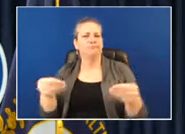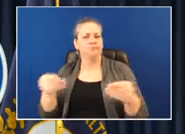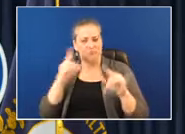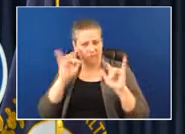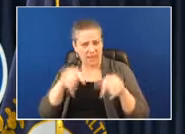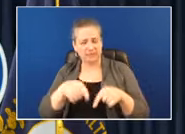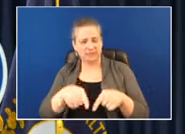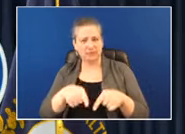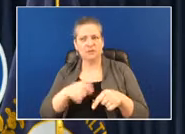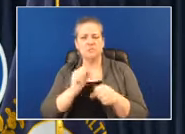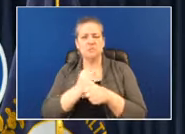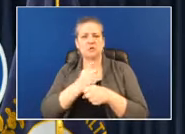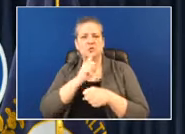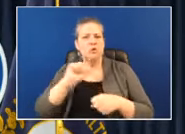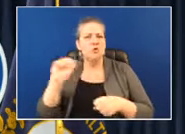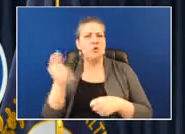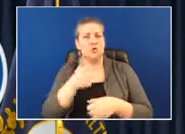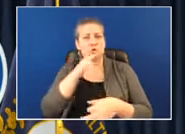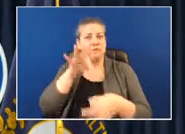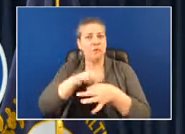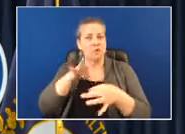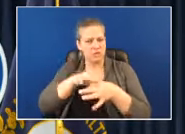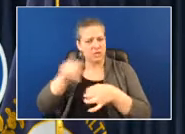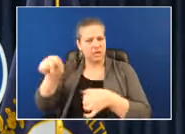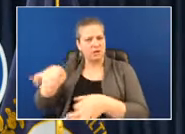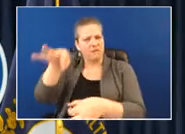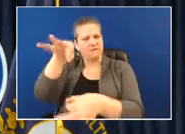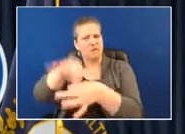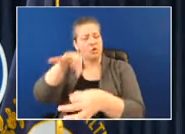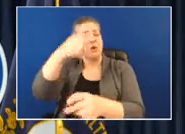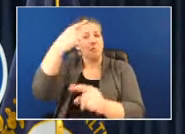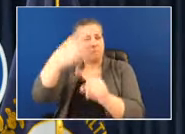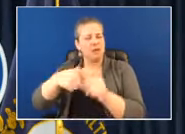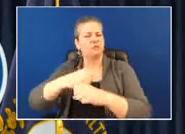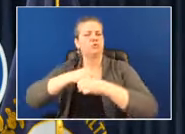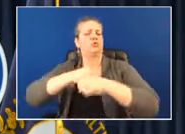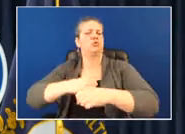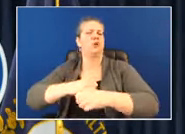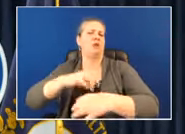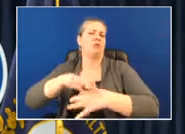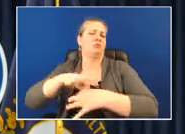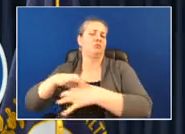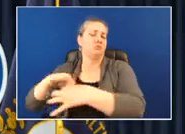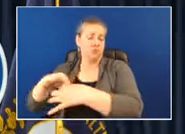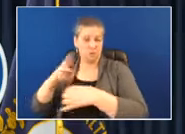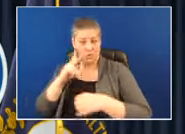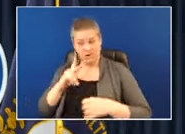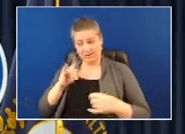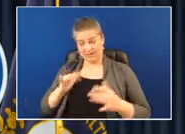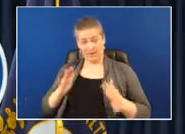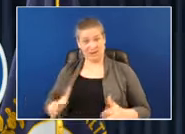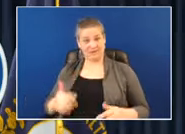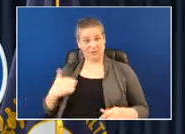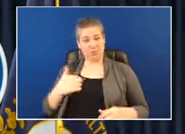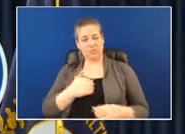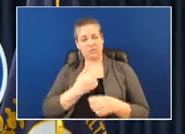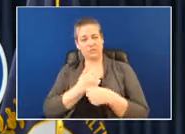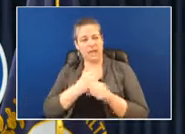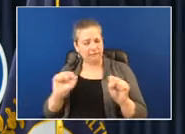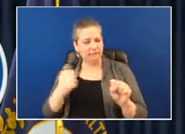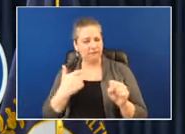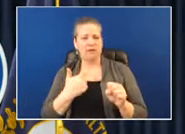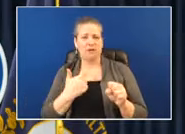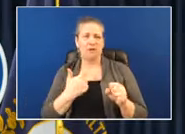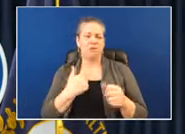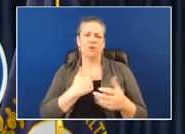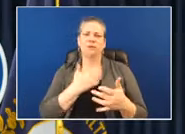ballots while increasing the security of our elections. As Kentuckians, we're very fortunate to have safe and secure elections. While